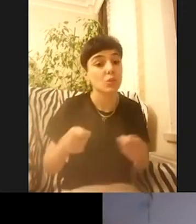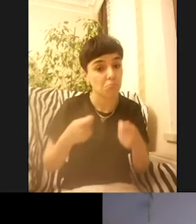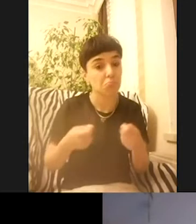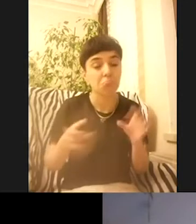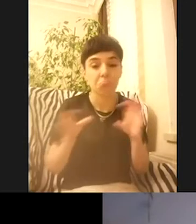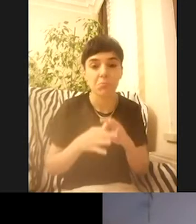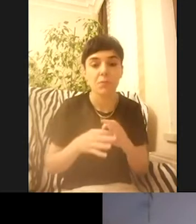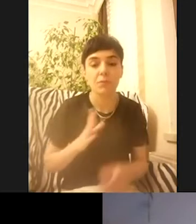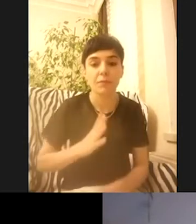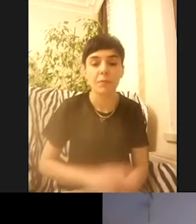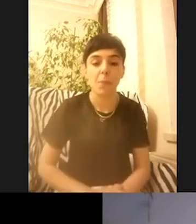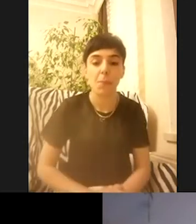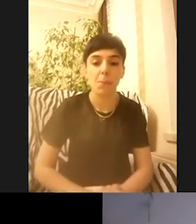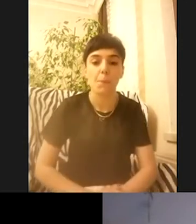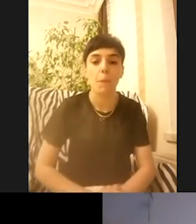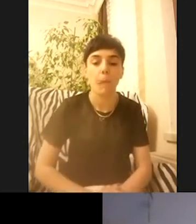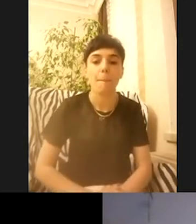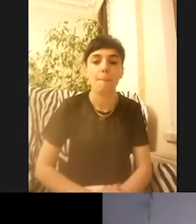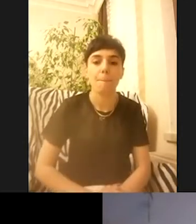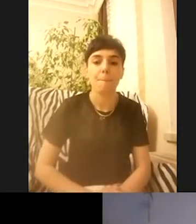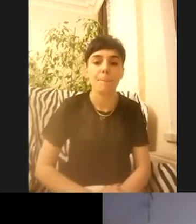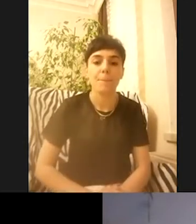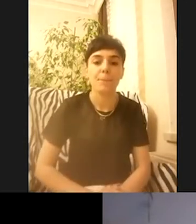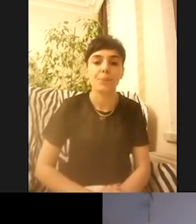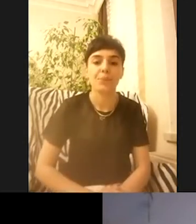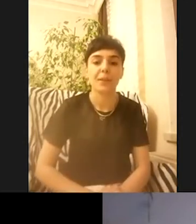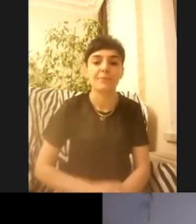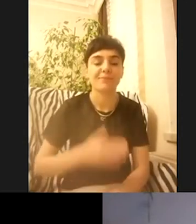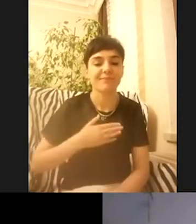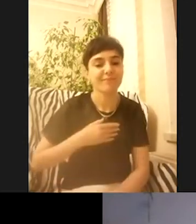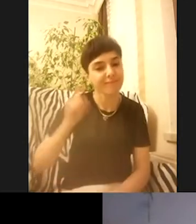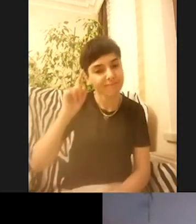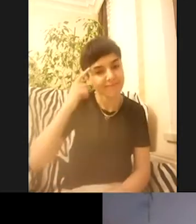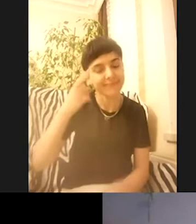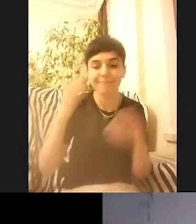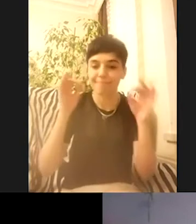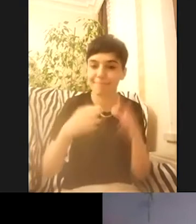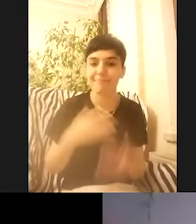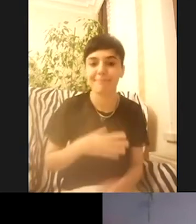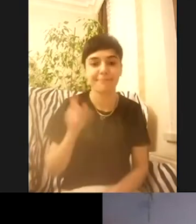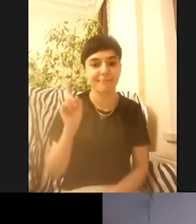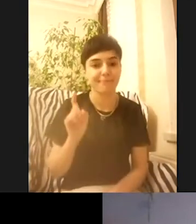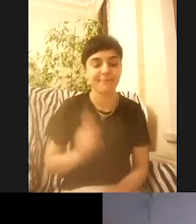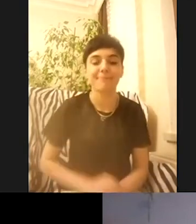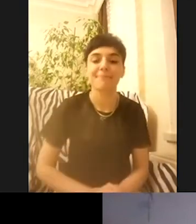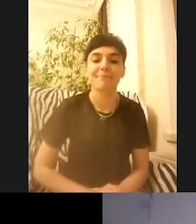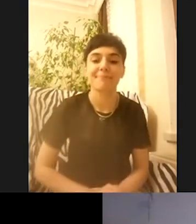audio description of yourself? Yes, I will start. Good night,